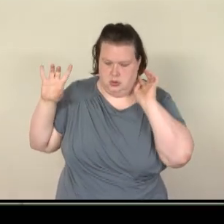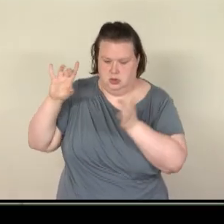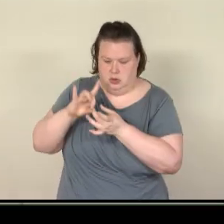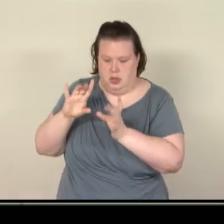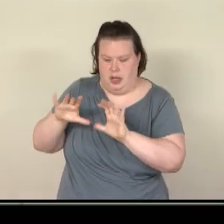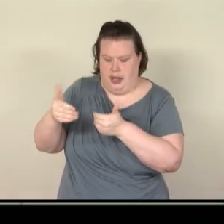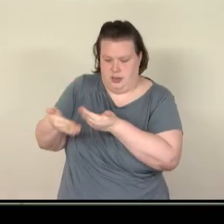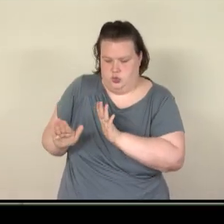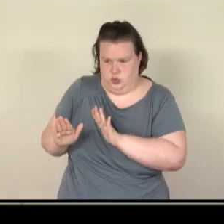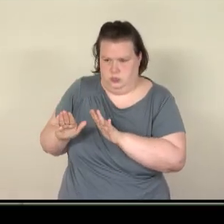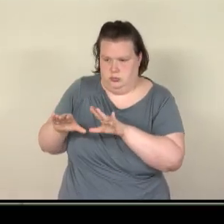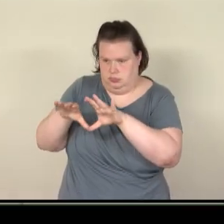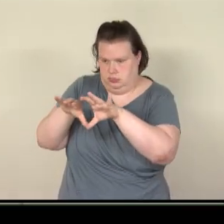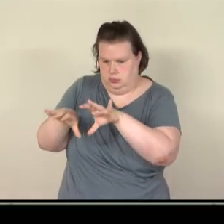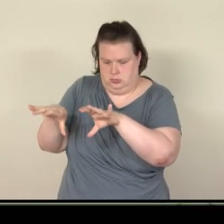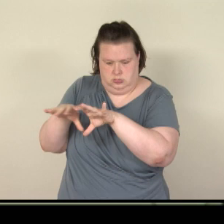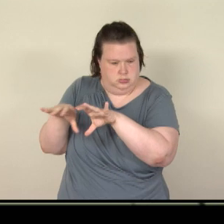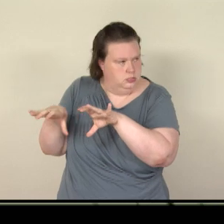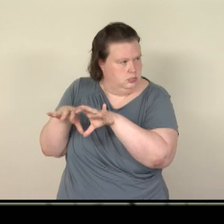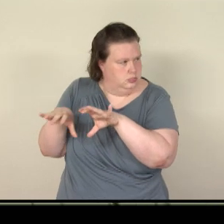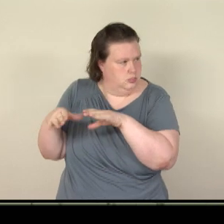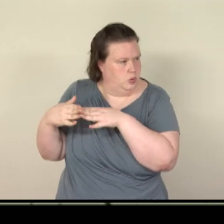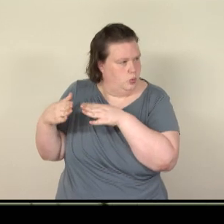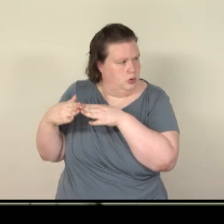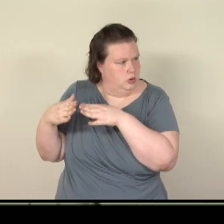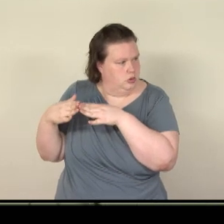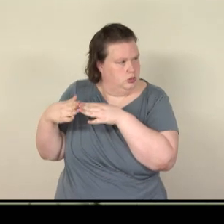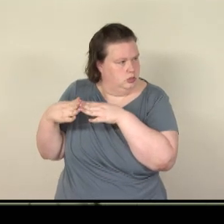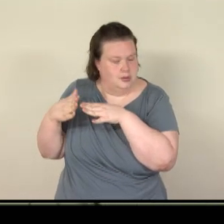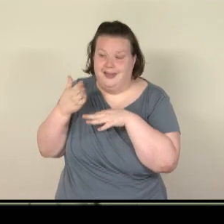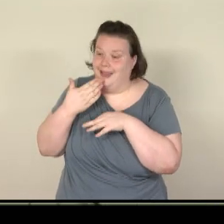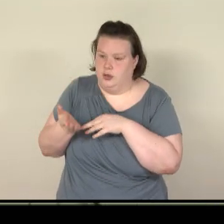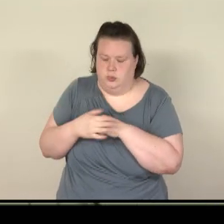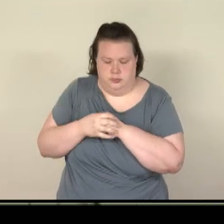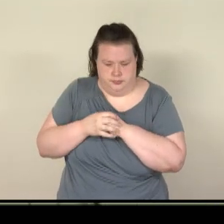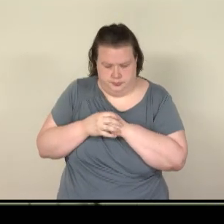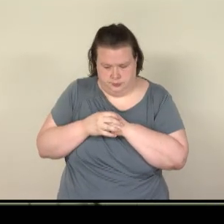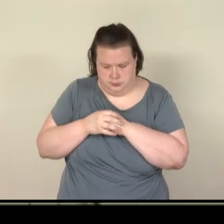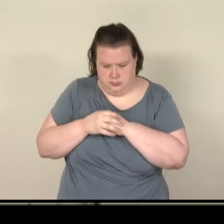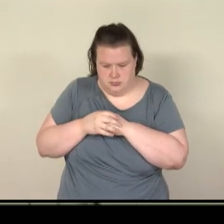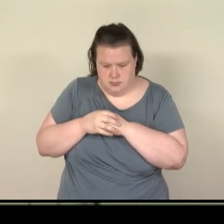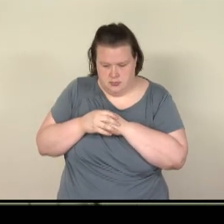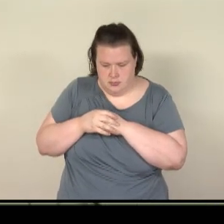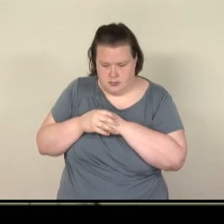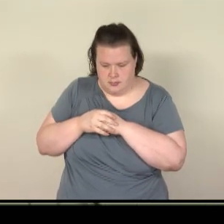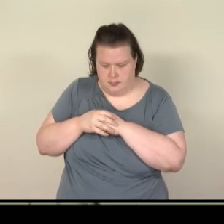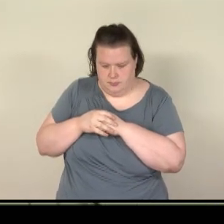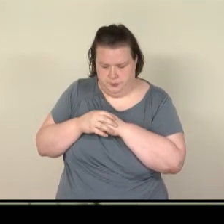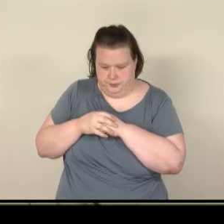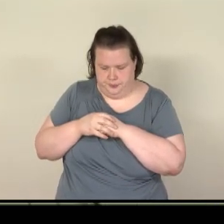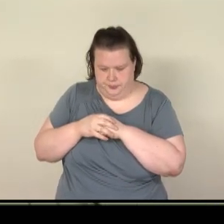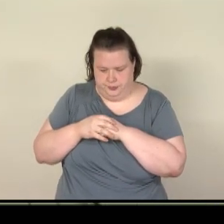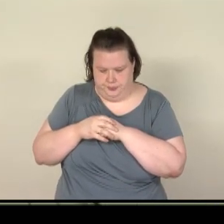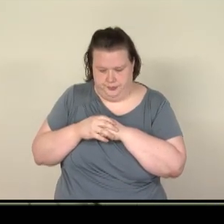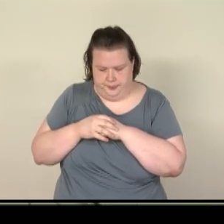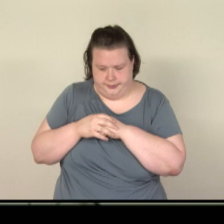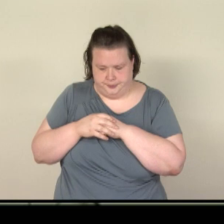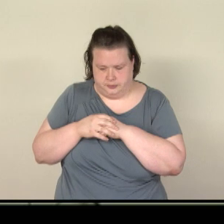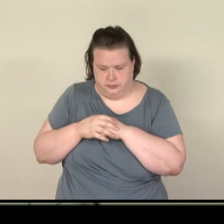classroom wing as well, or actually this corner, sorry, thank you, to this corner here. And so basically all of your